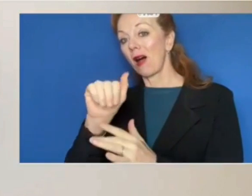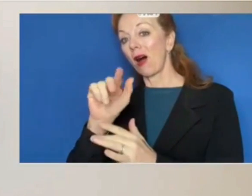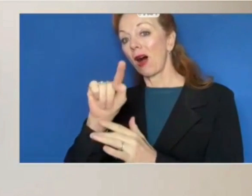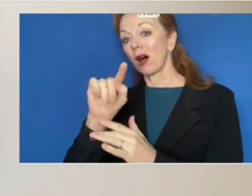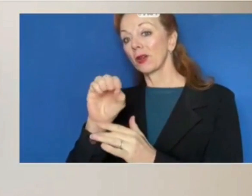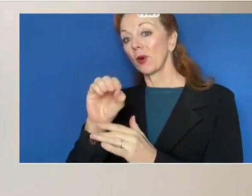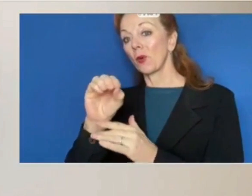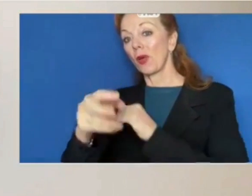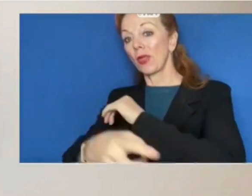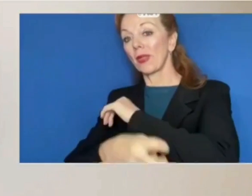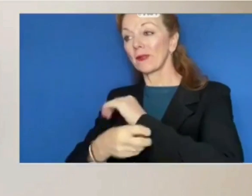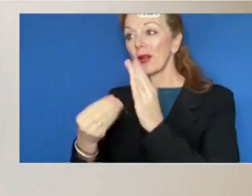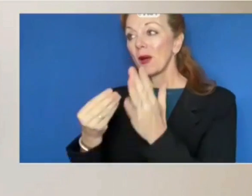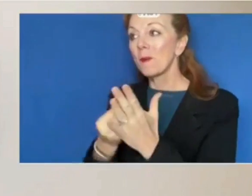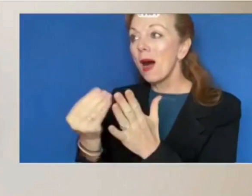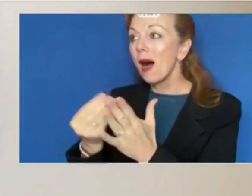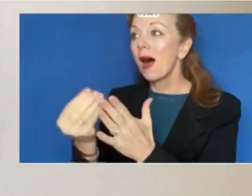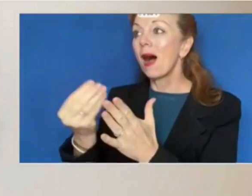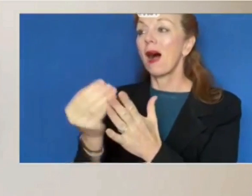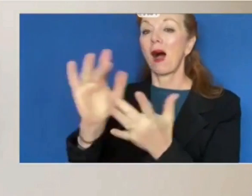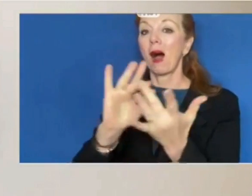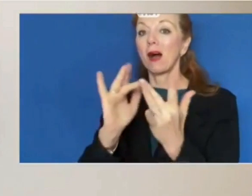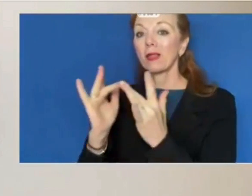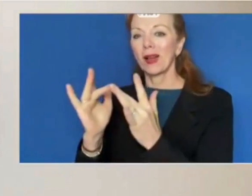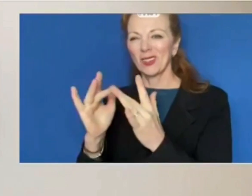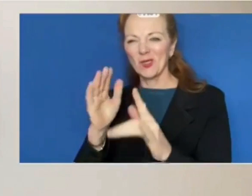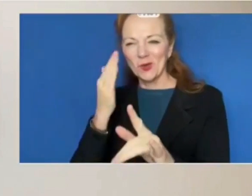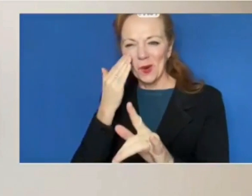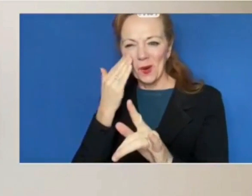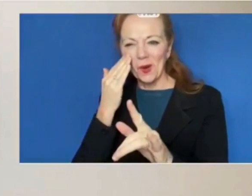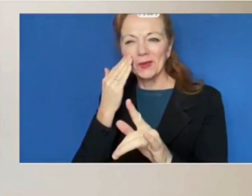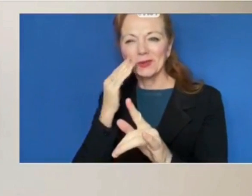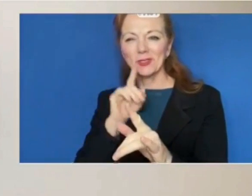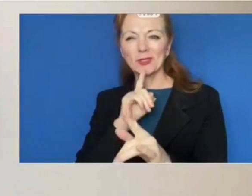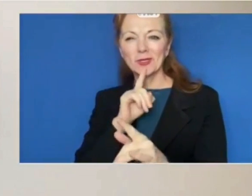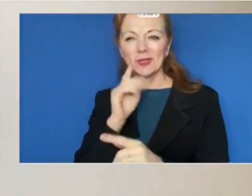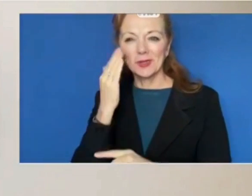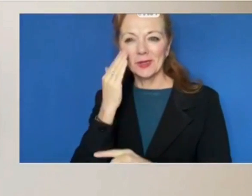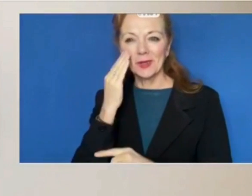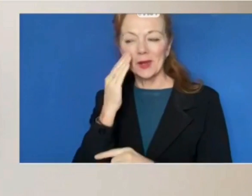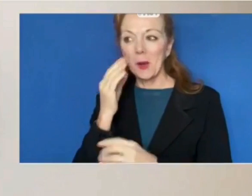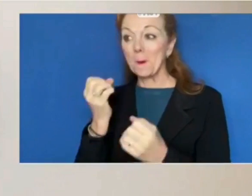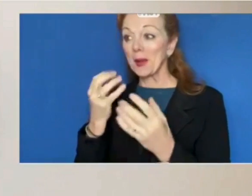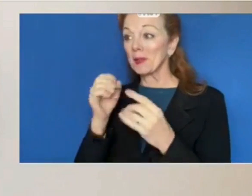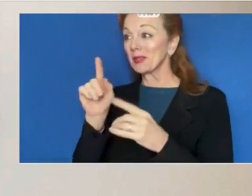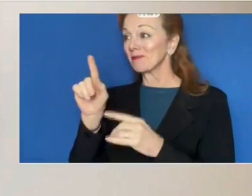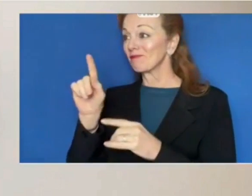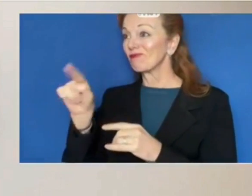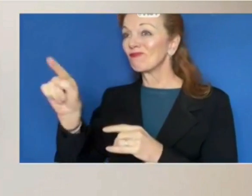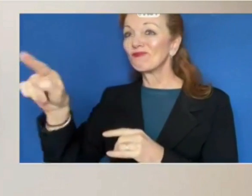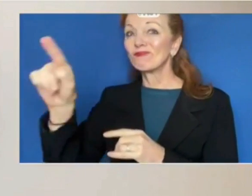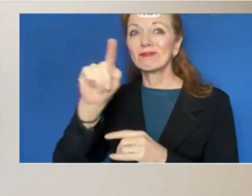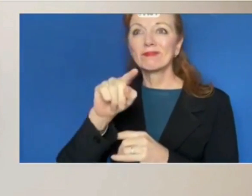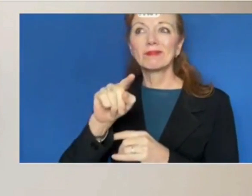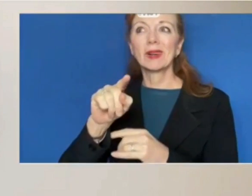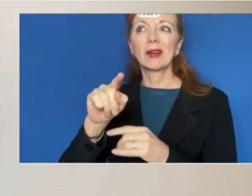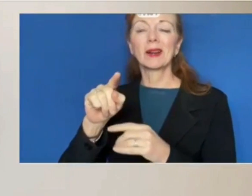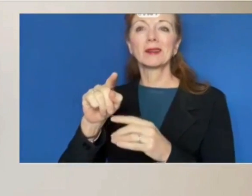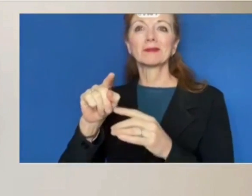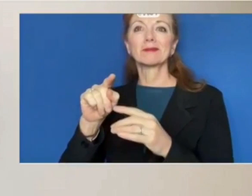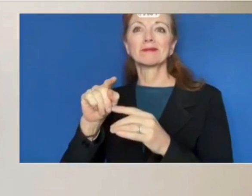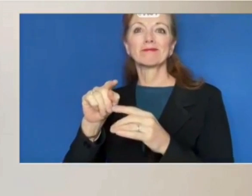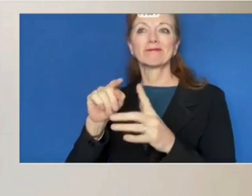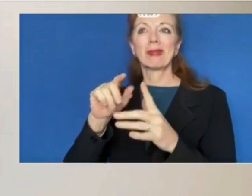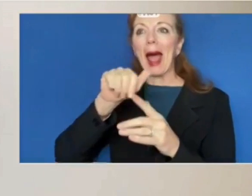purchase process. I'm sure you all are aware that there's many platforms that are out there, or applications that are out there in which